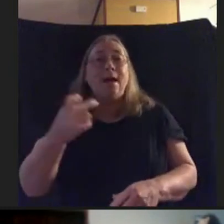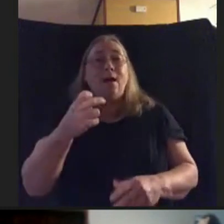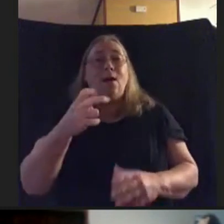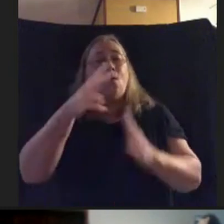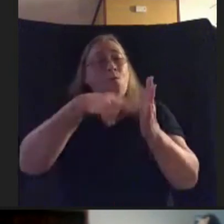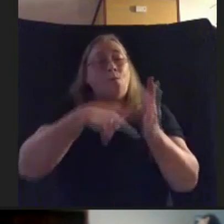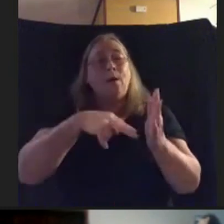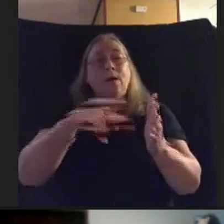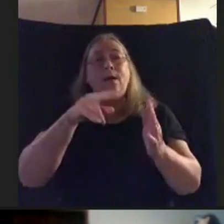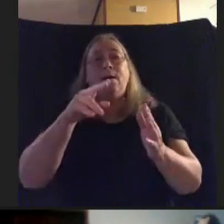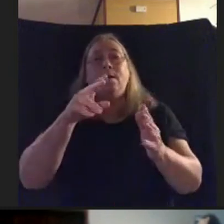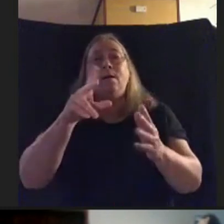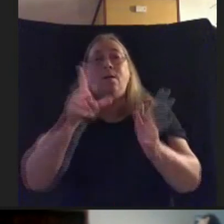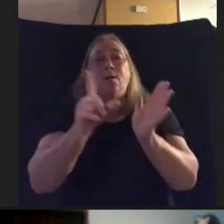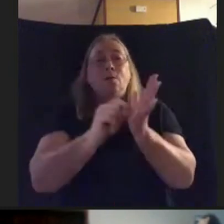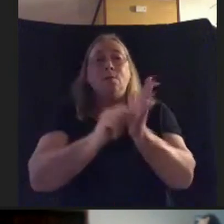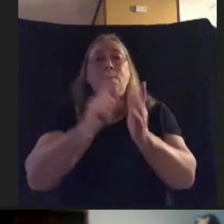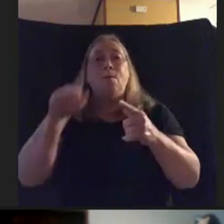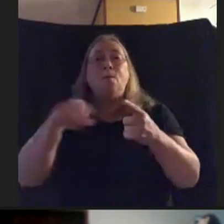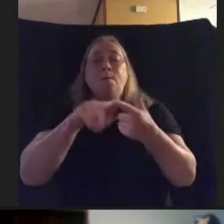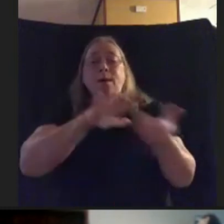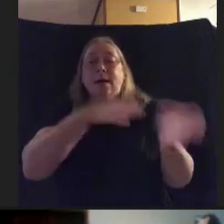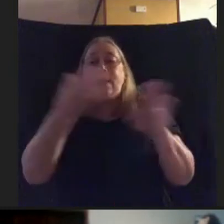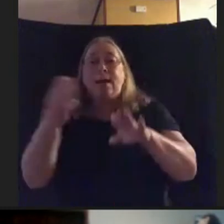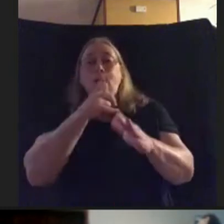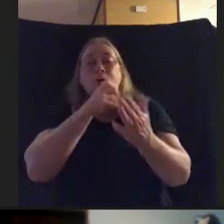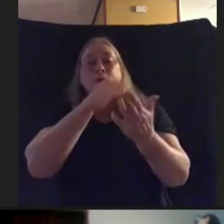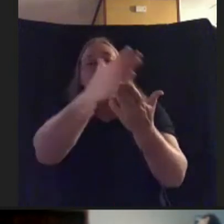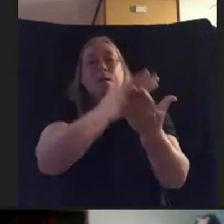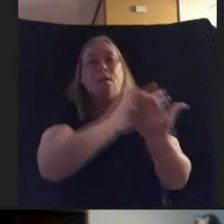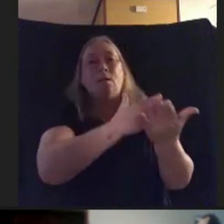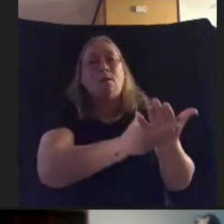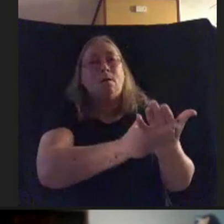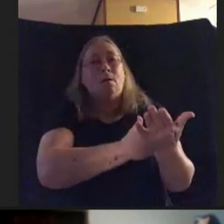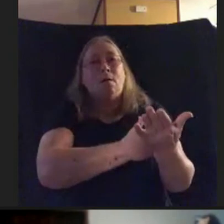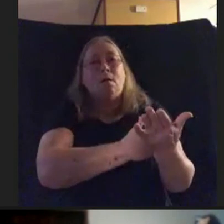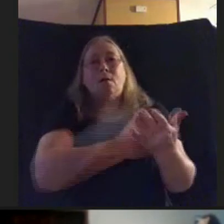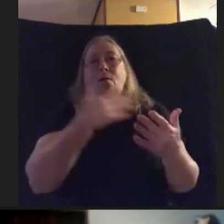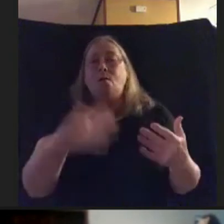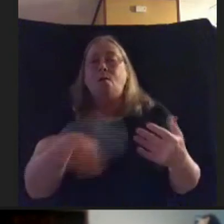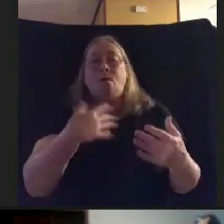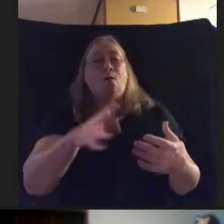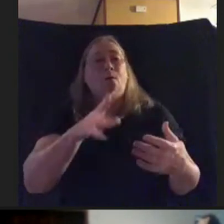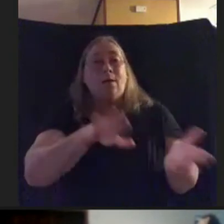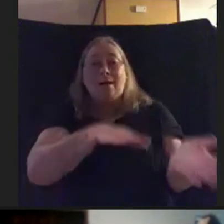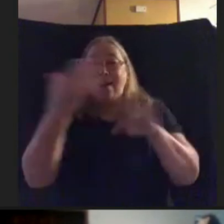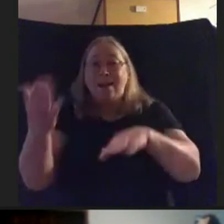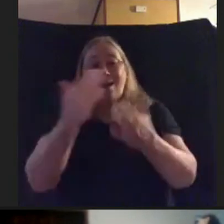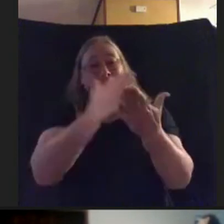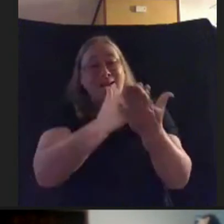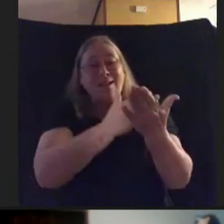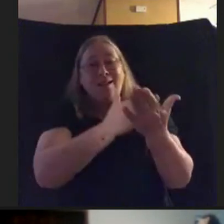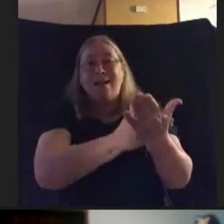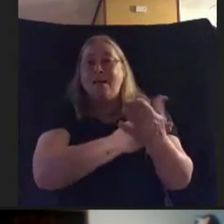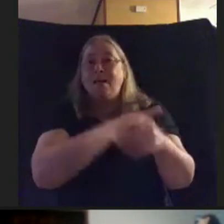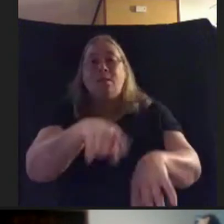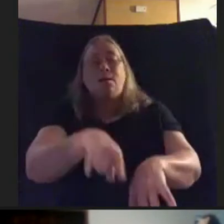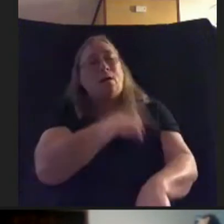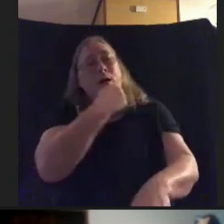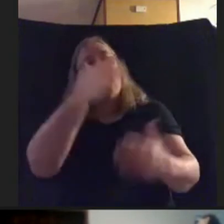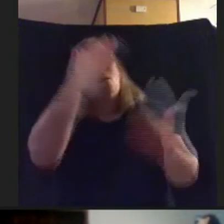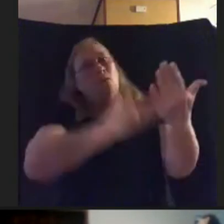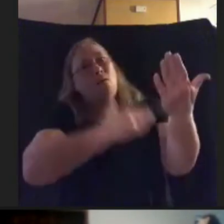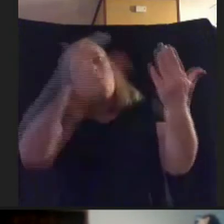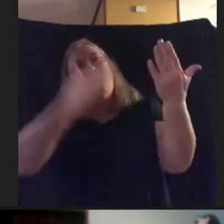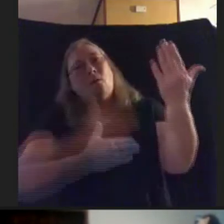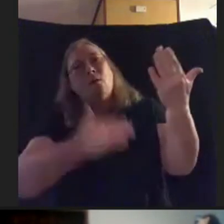obituaries. The length of the obituaries is 2 to 3 times normal that we normally see. So be hopeful,